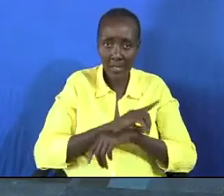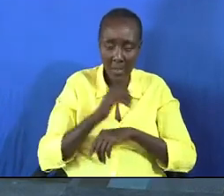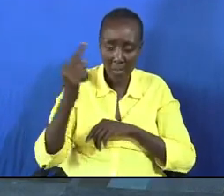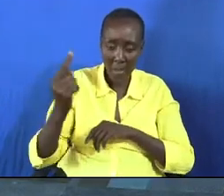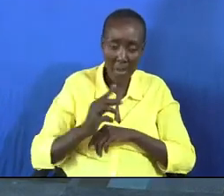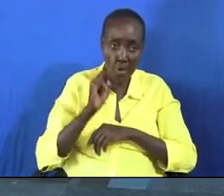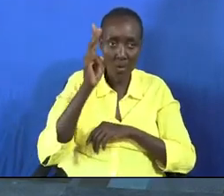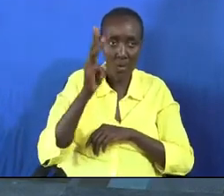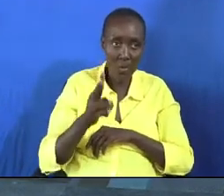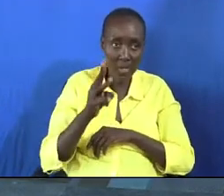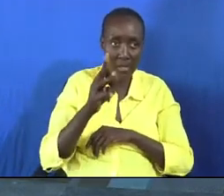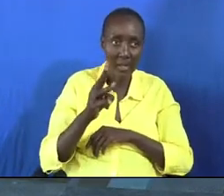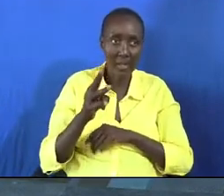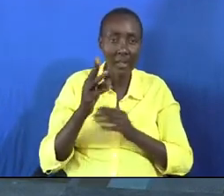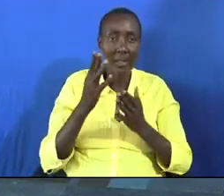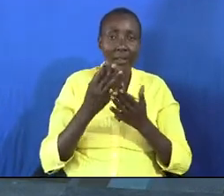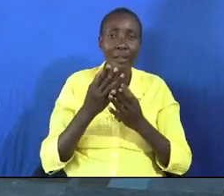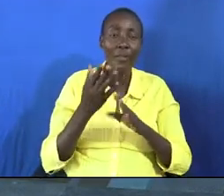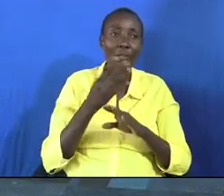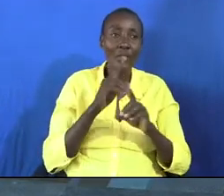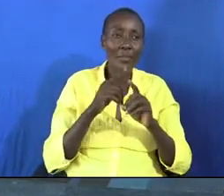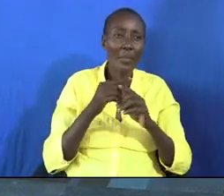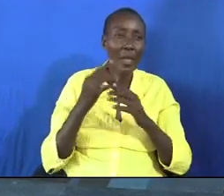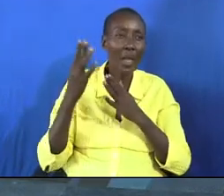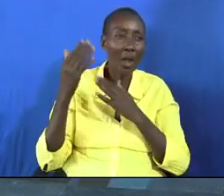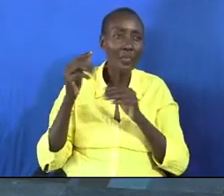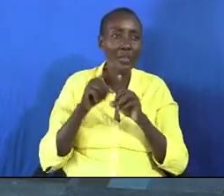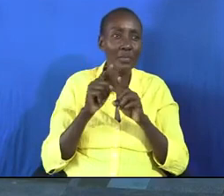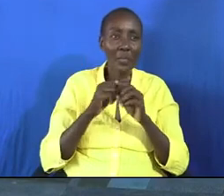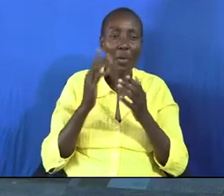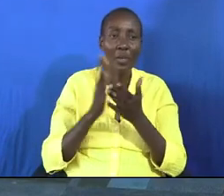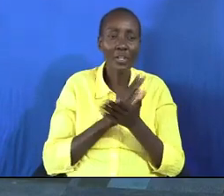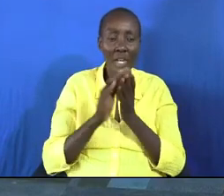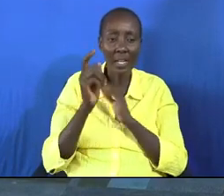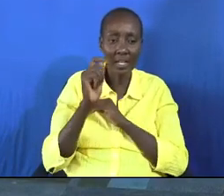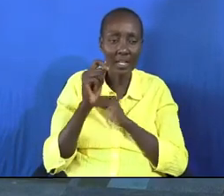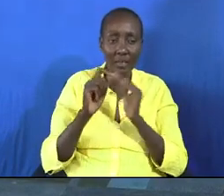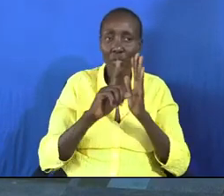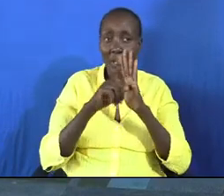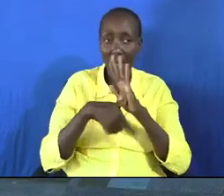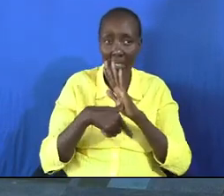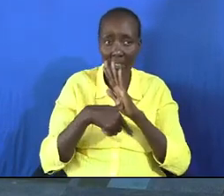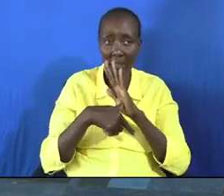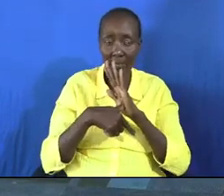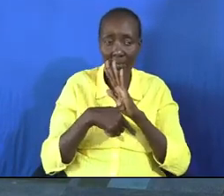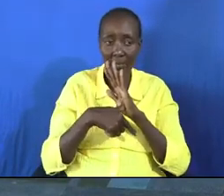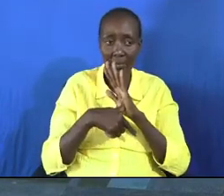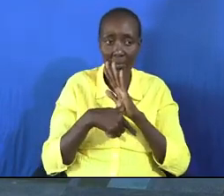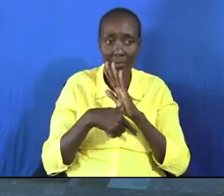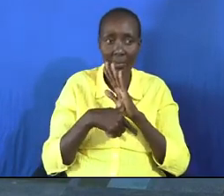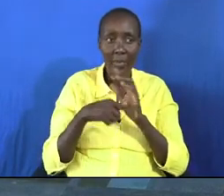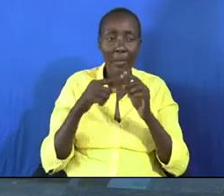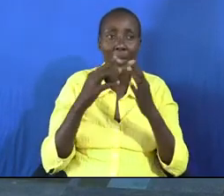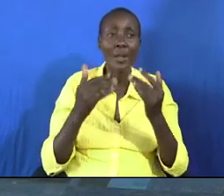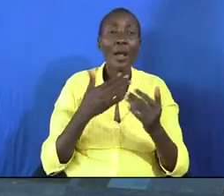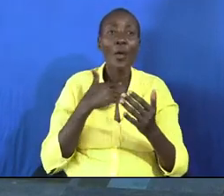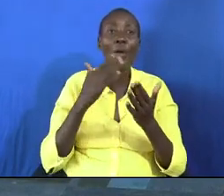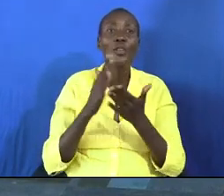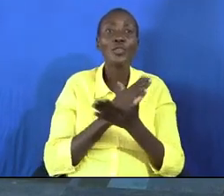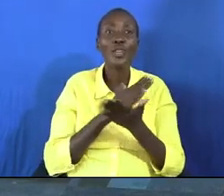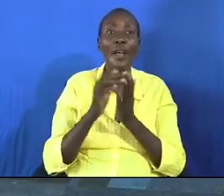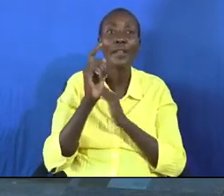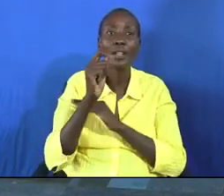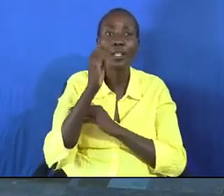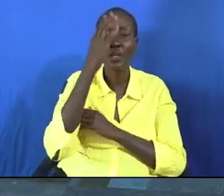here. She did a clip. I had hoped I could give it as a testimony, but another time. So I just want to share that